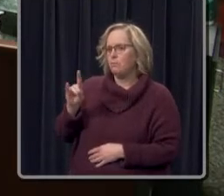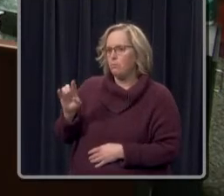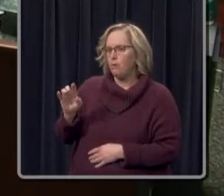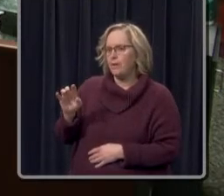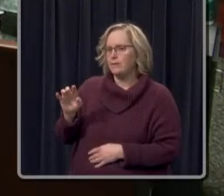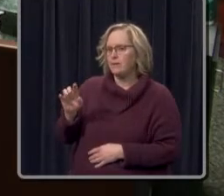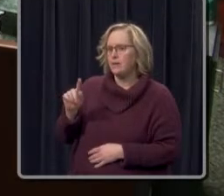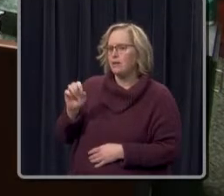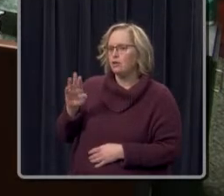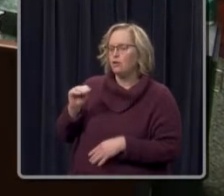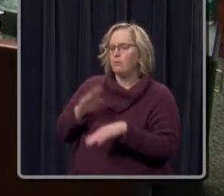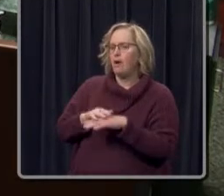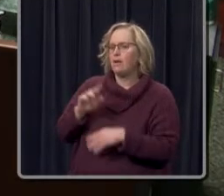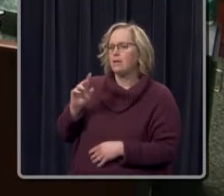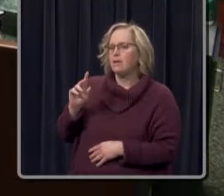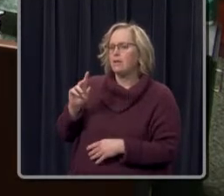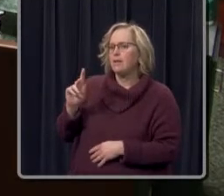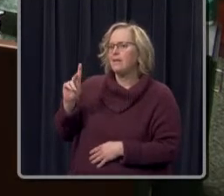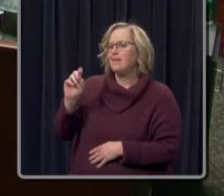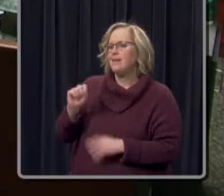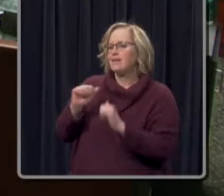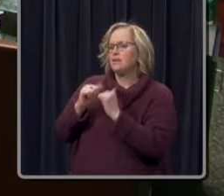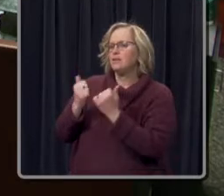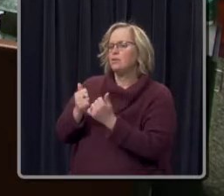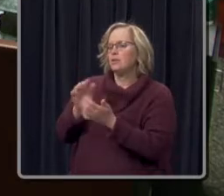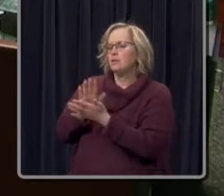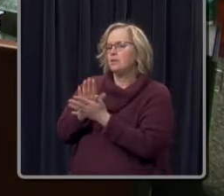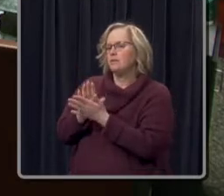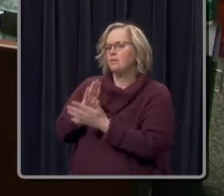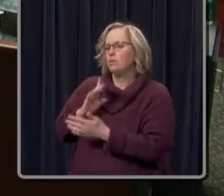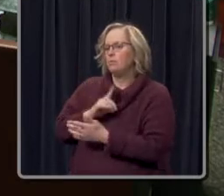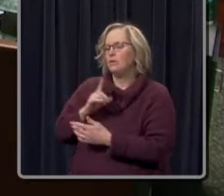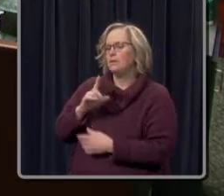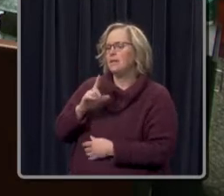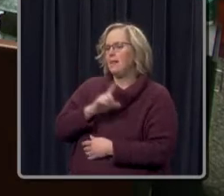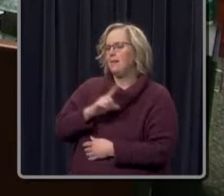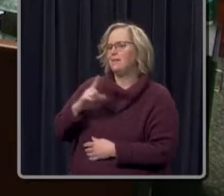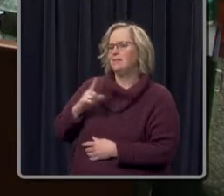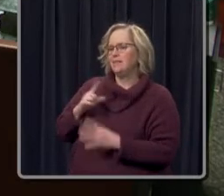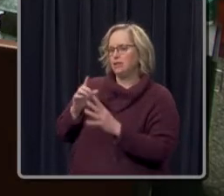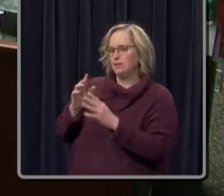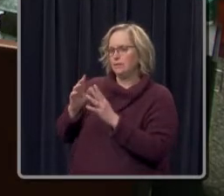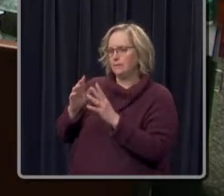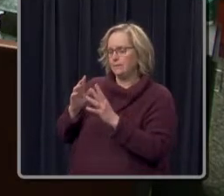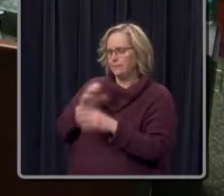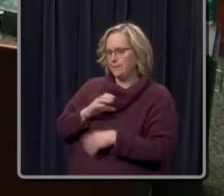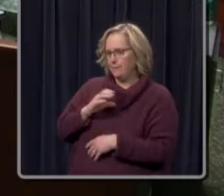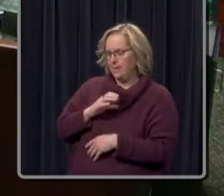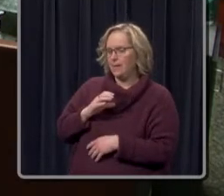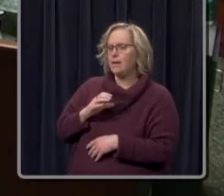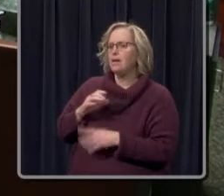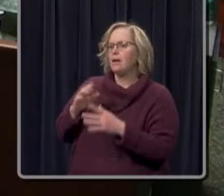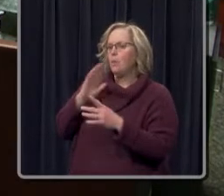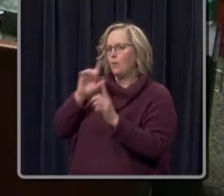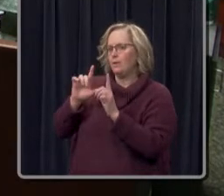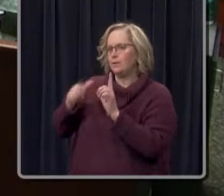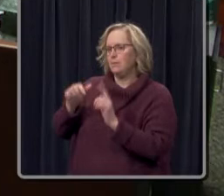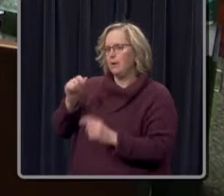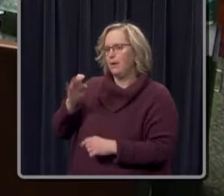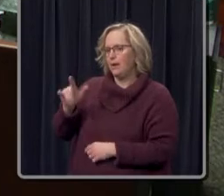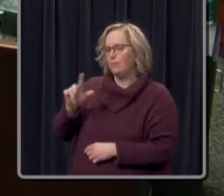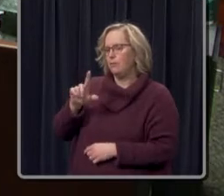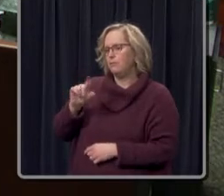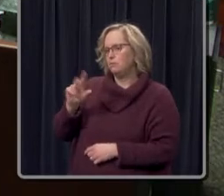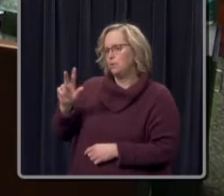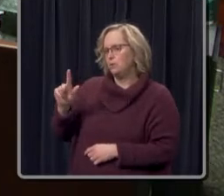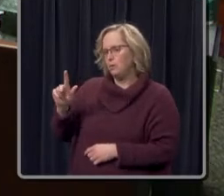the Kansas Association of School Boards, the legislative committee. That will expire April of 2023. This is